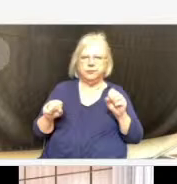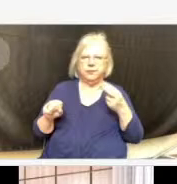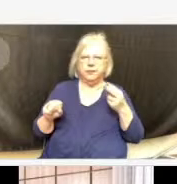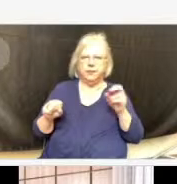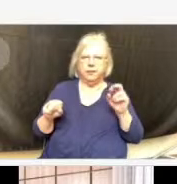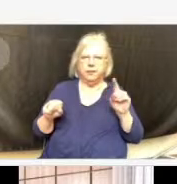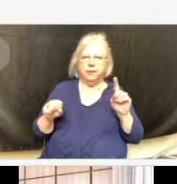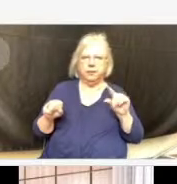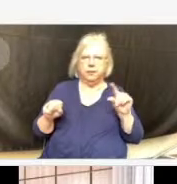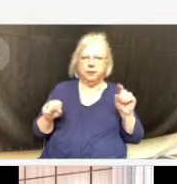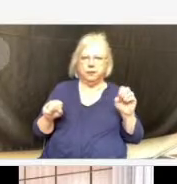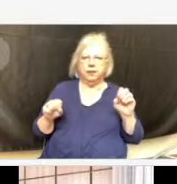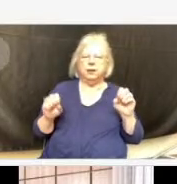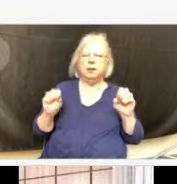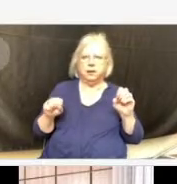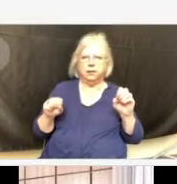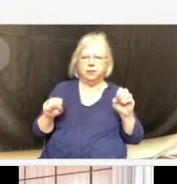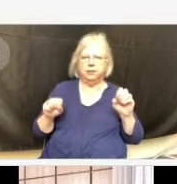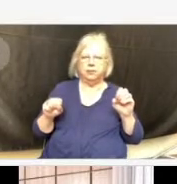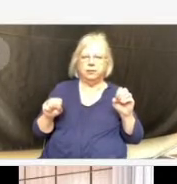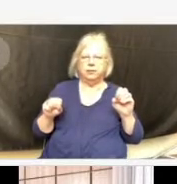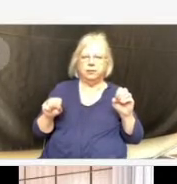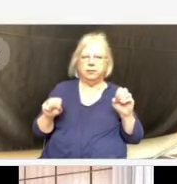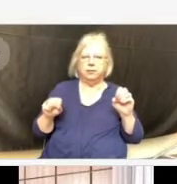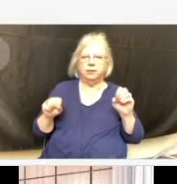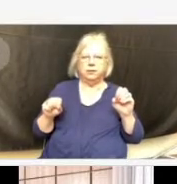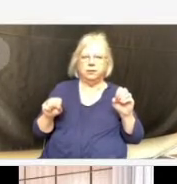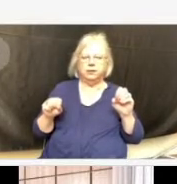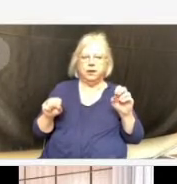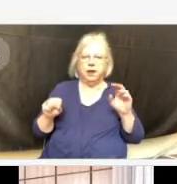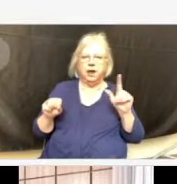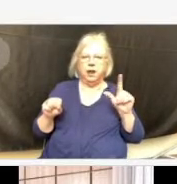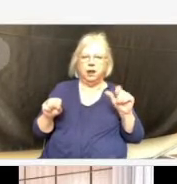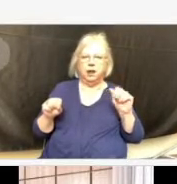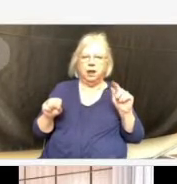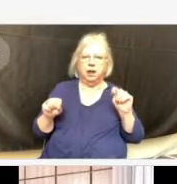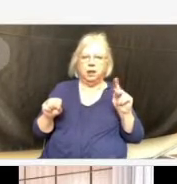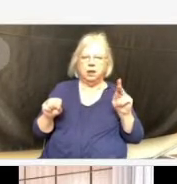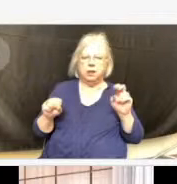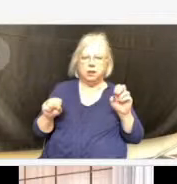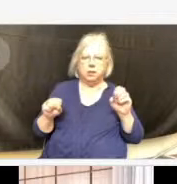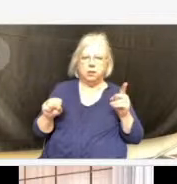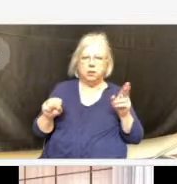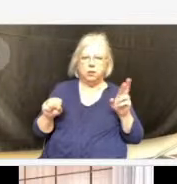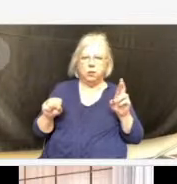Hodge, Yes. Couture,